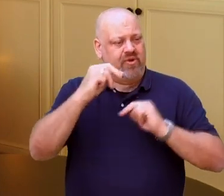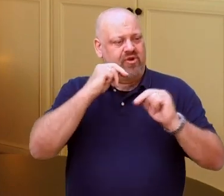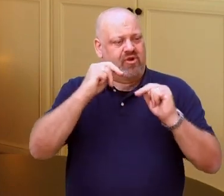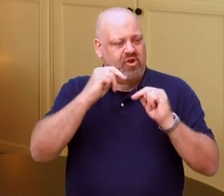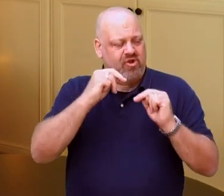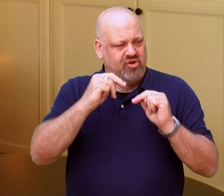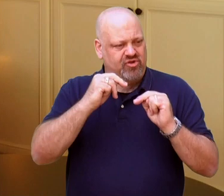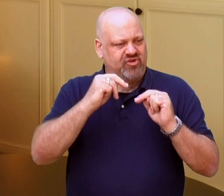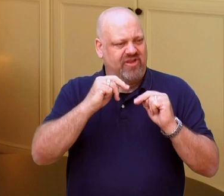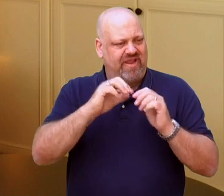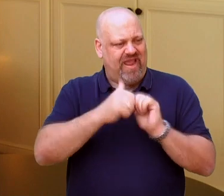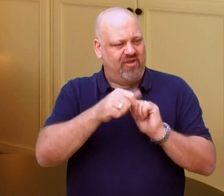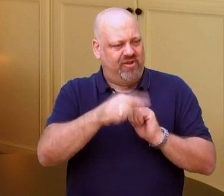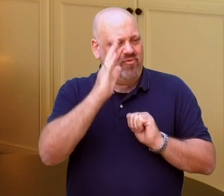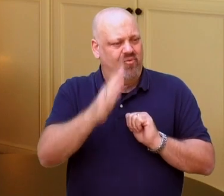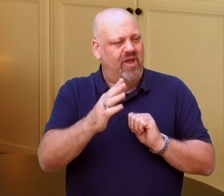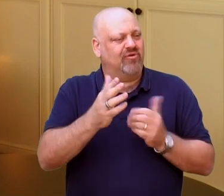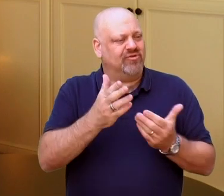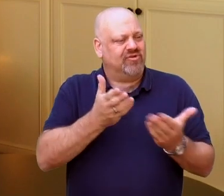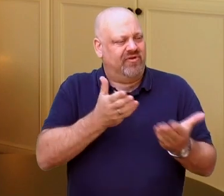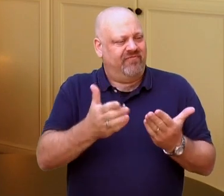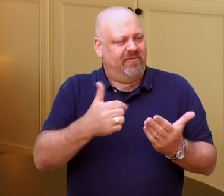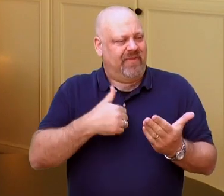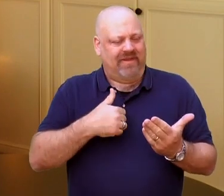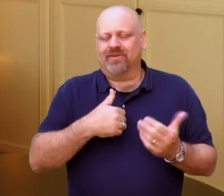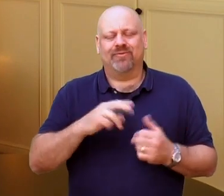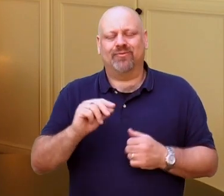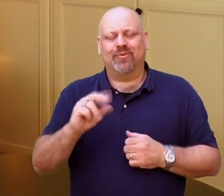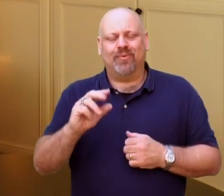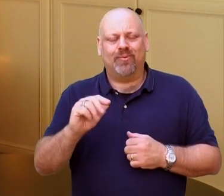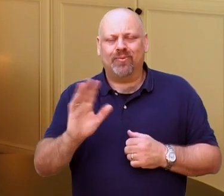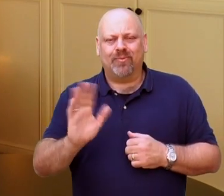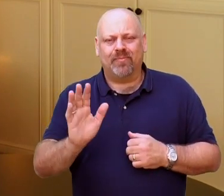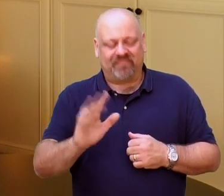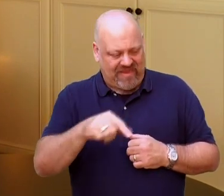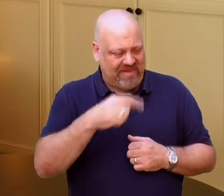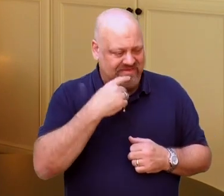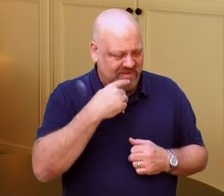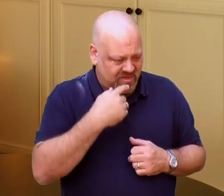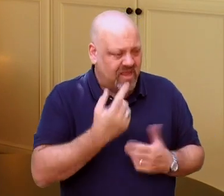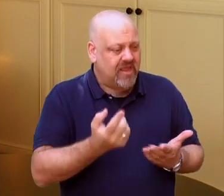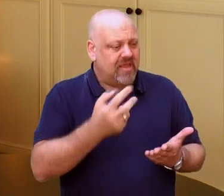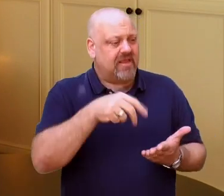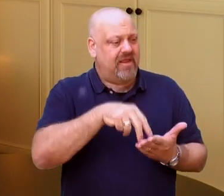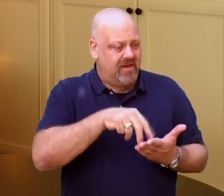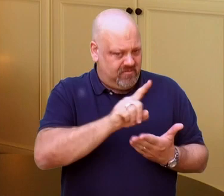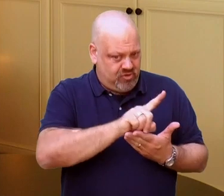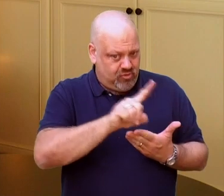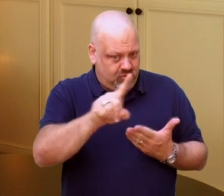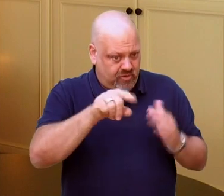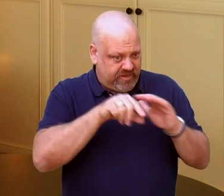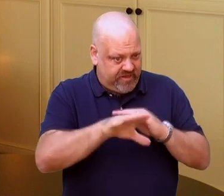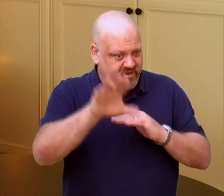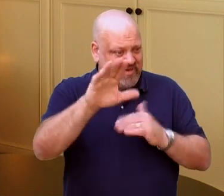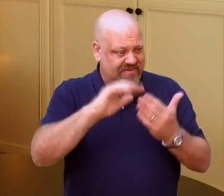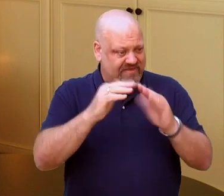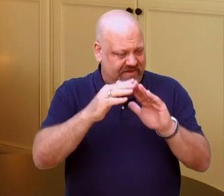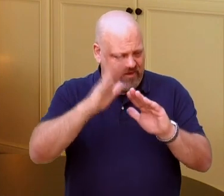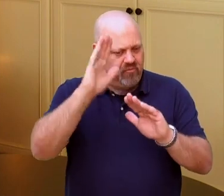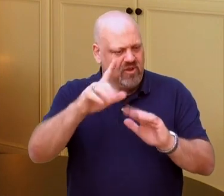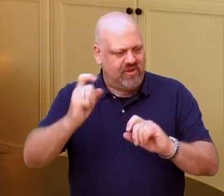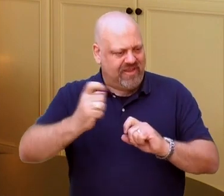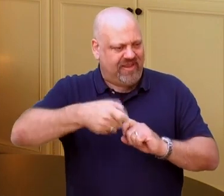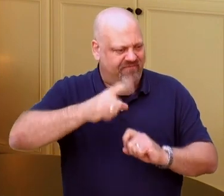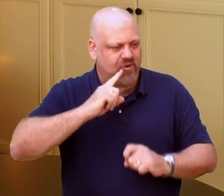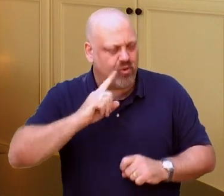negotiate the terms by which you'll serve me. No. He said, get up and go into the city, and you will be